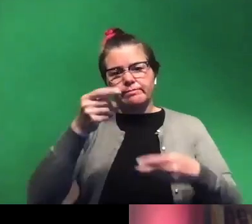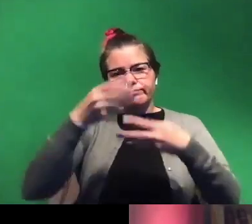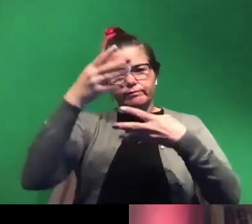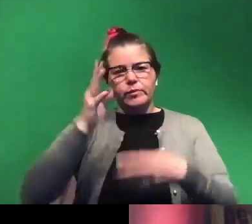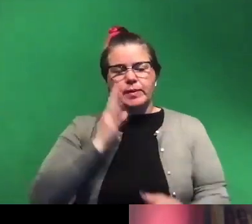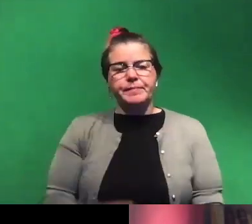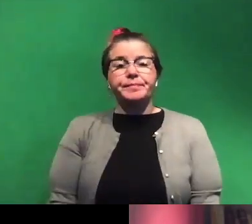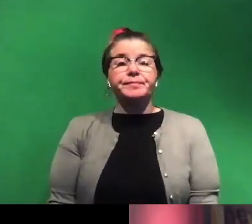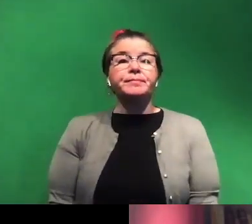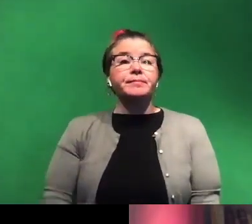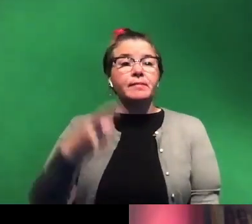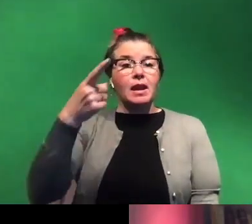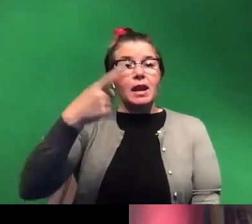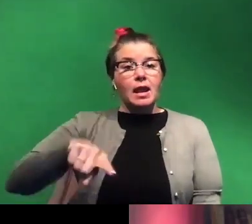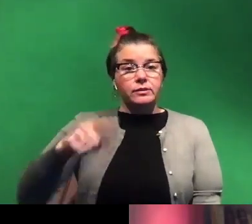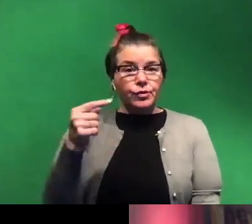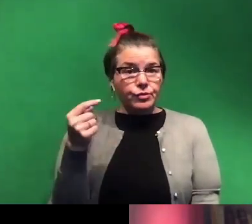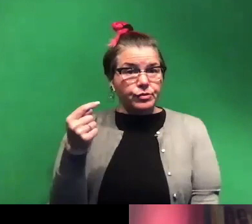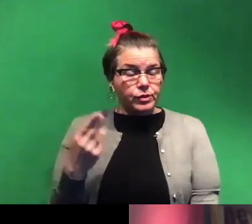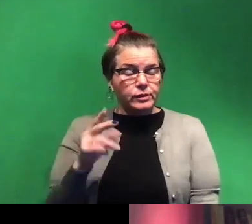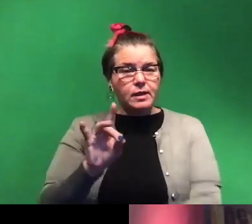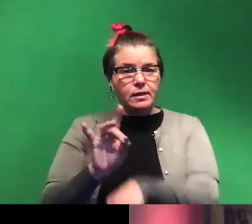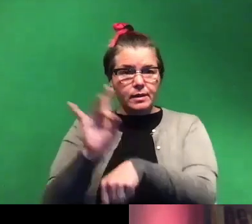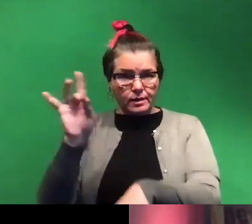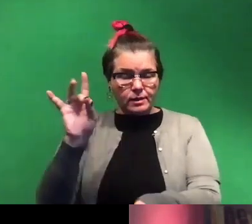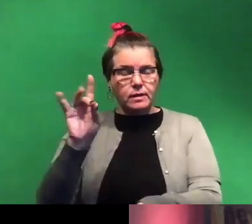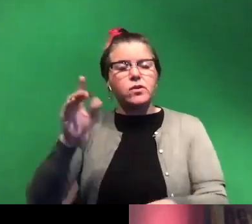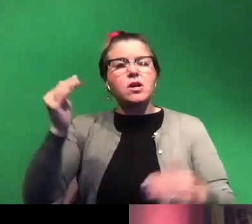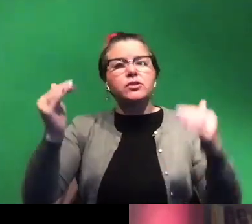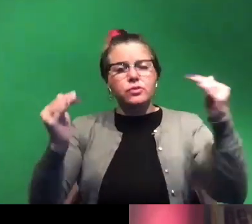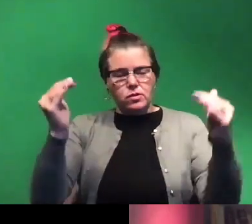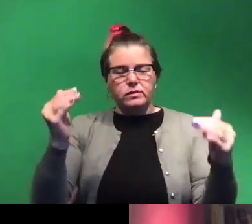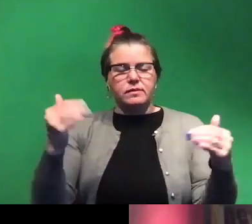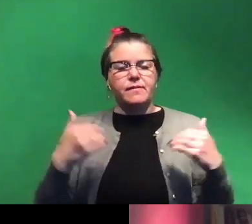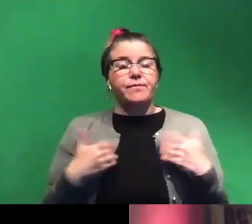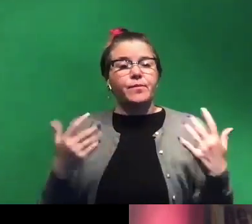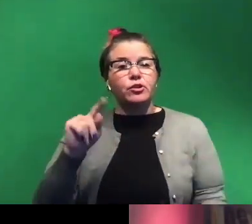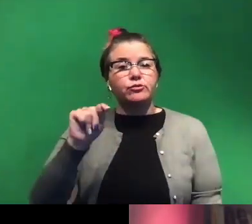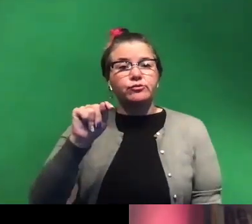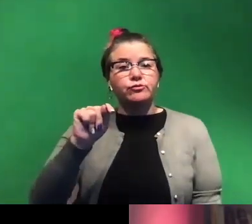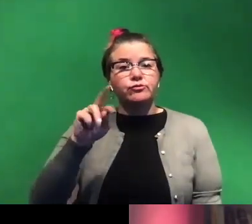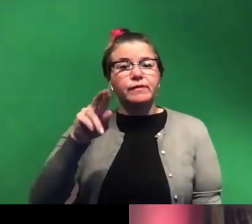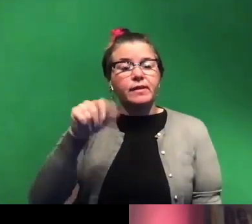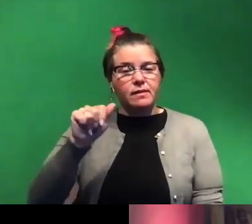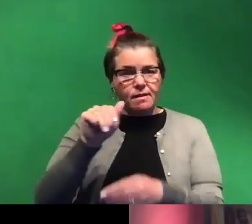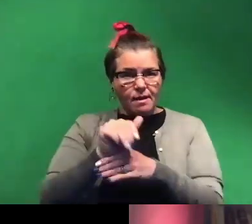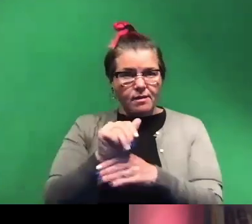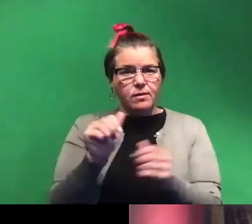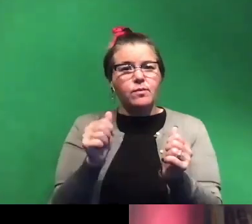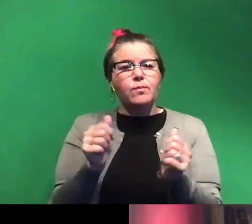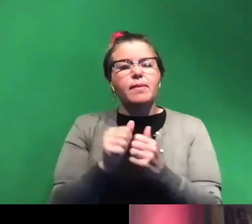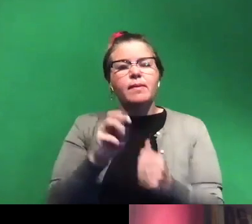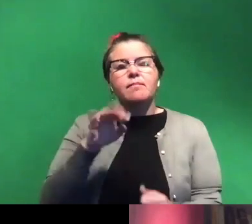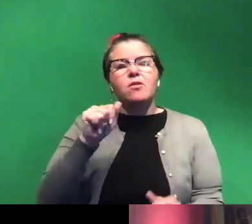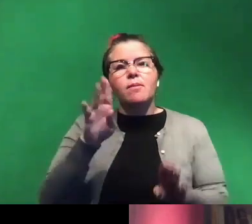tab. Next week on Thursday at 8 p.m. for adults, we have our trivia night, and that's going to be with a microbiologist